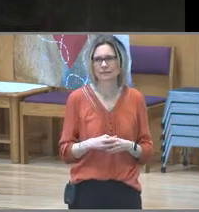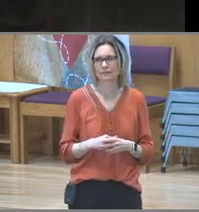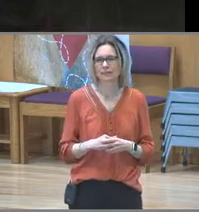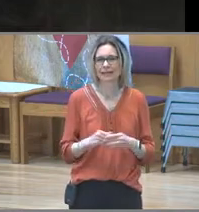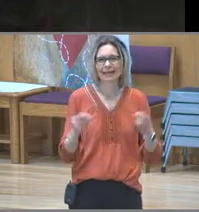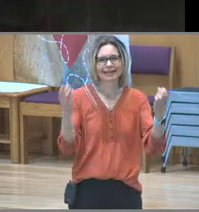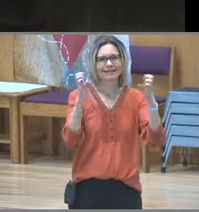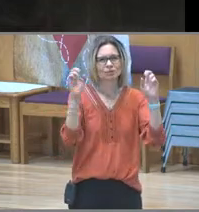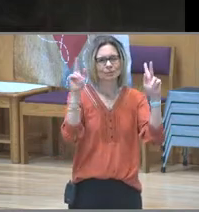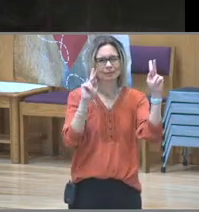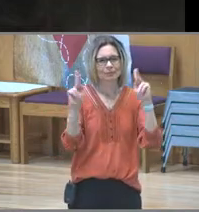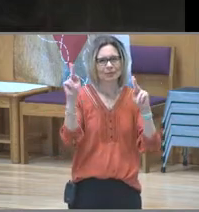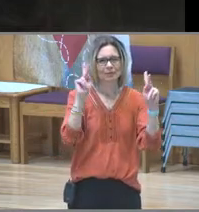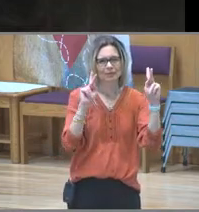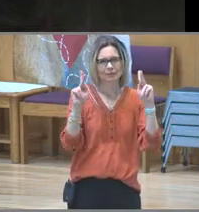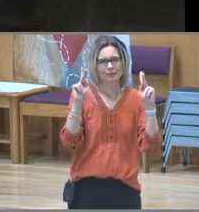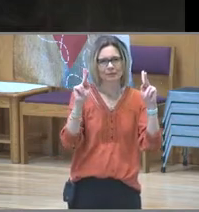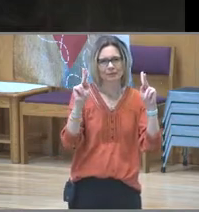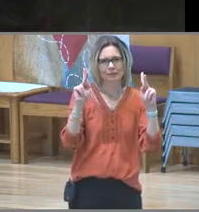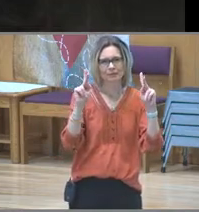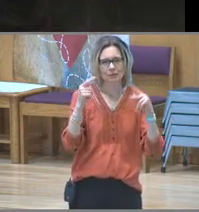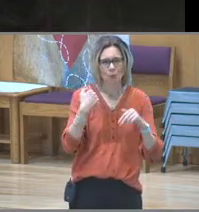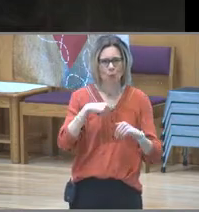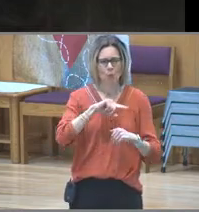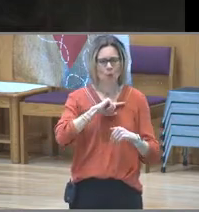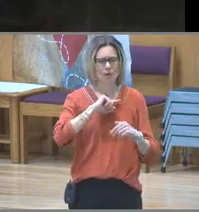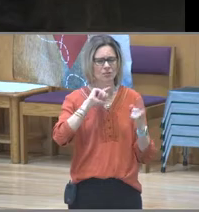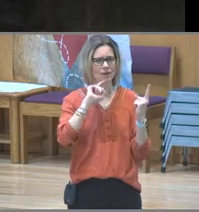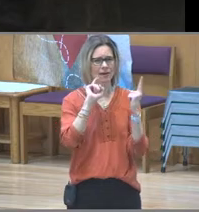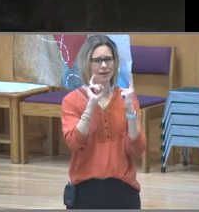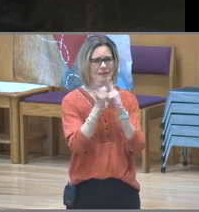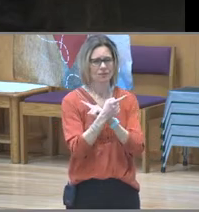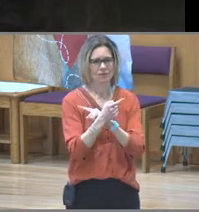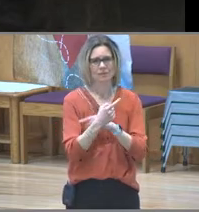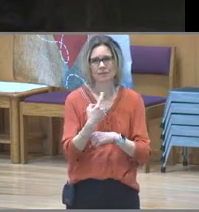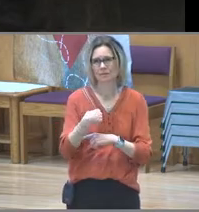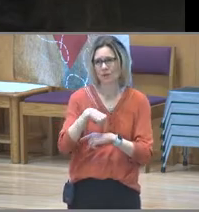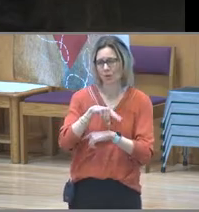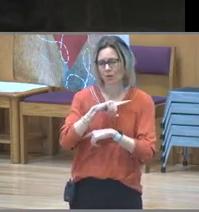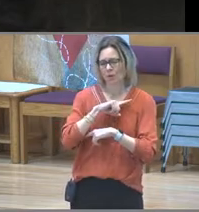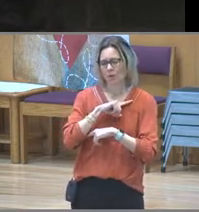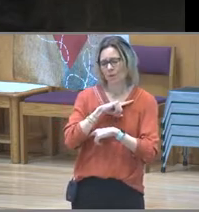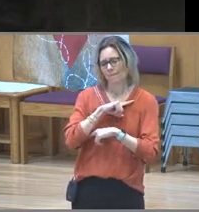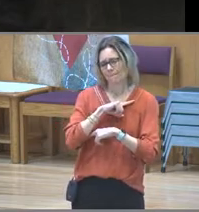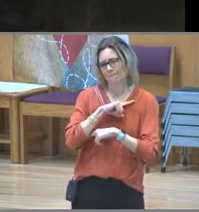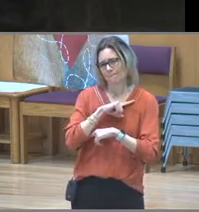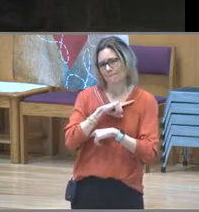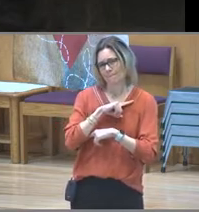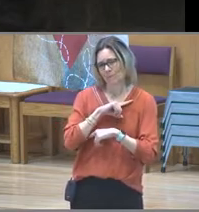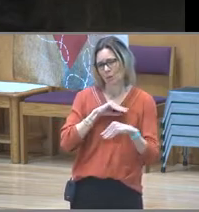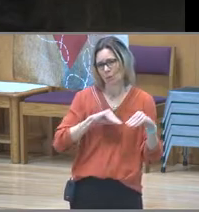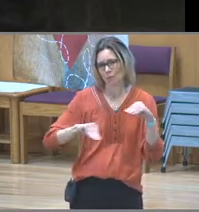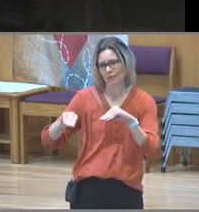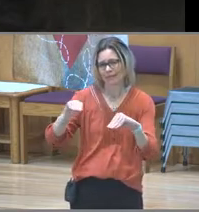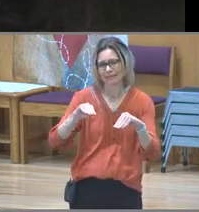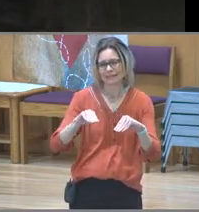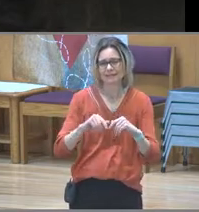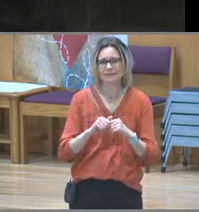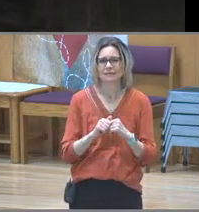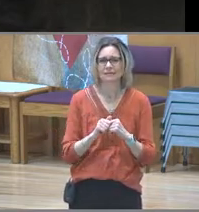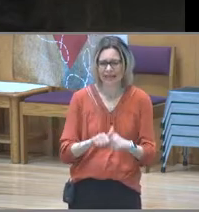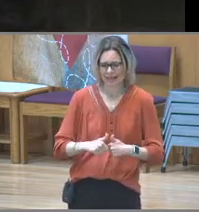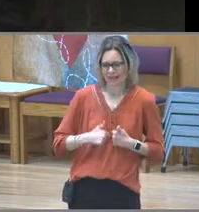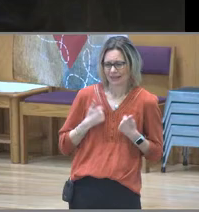Easter people, we are transformed. We are moving forward. We live in the